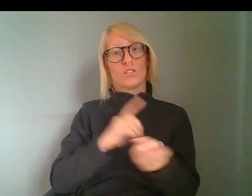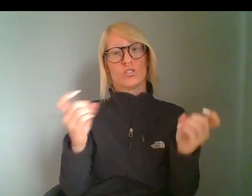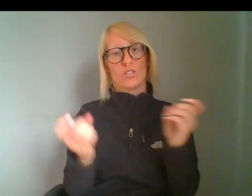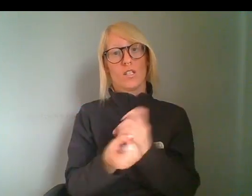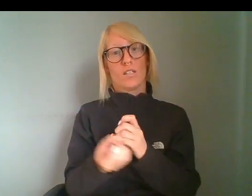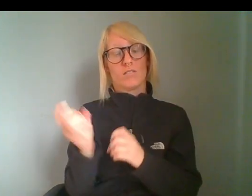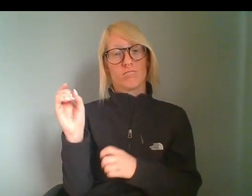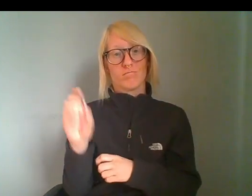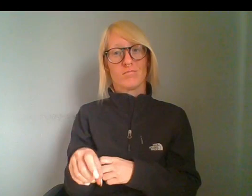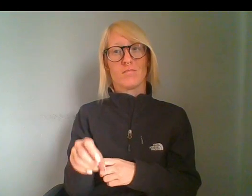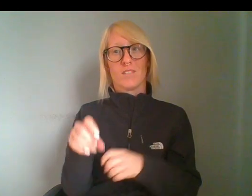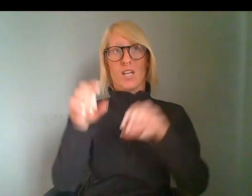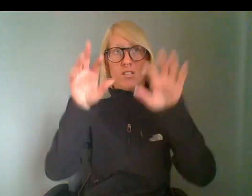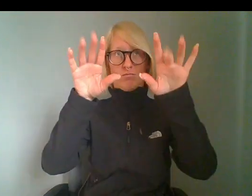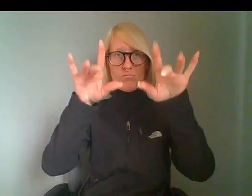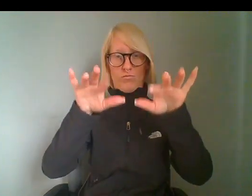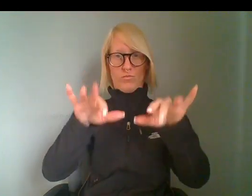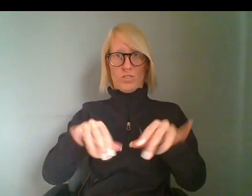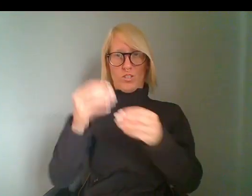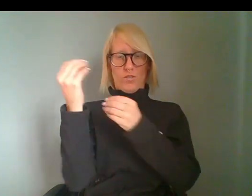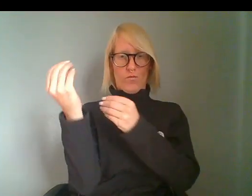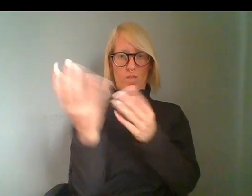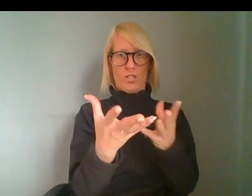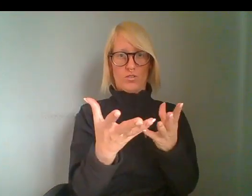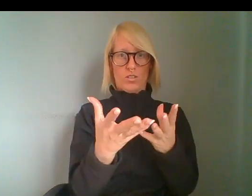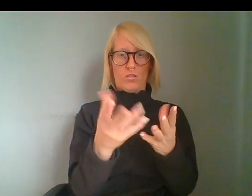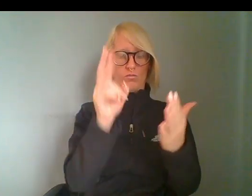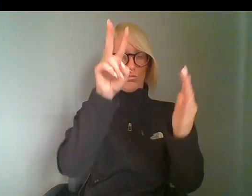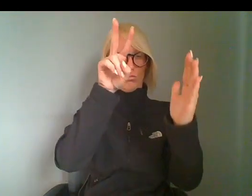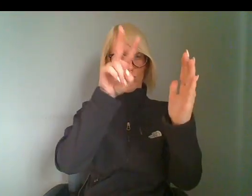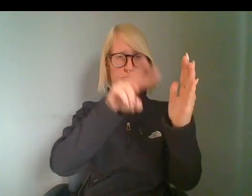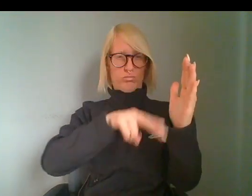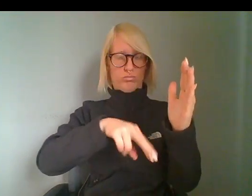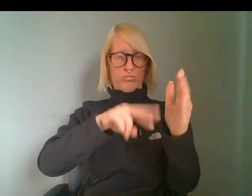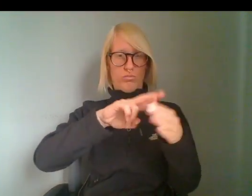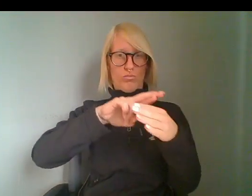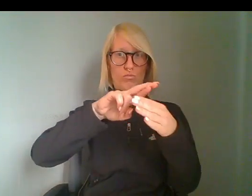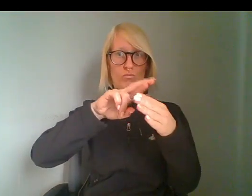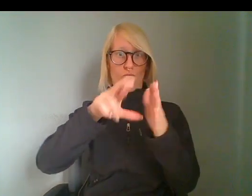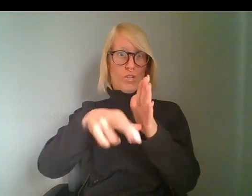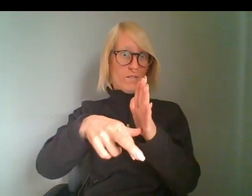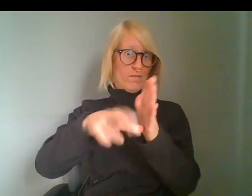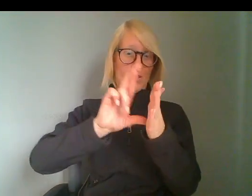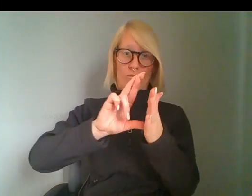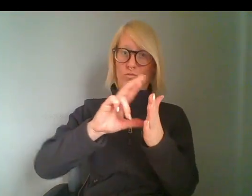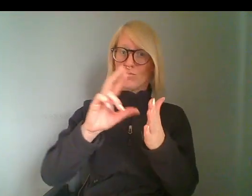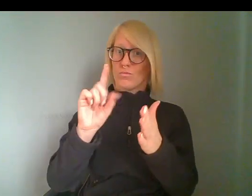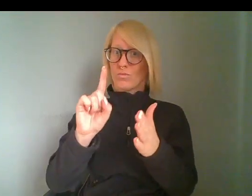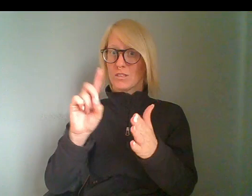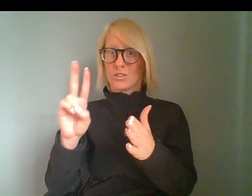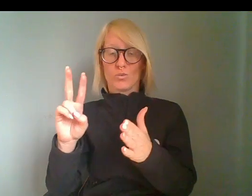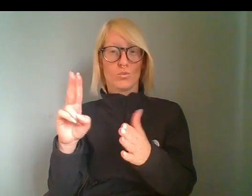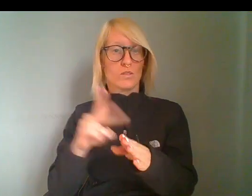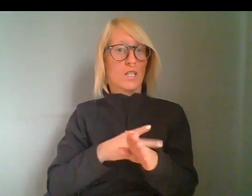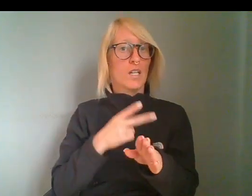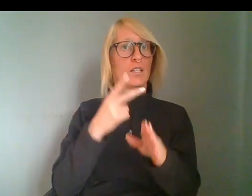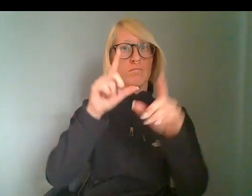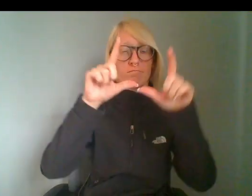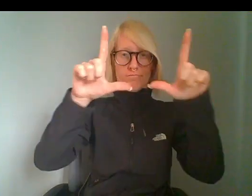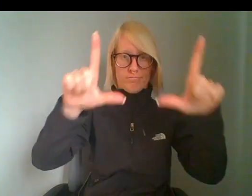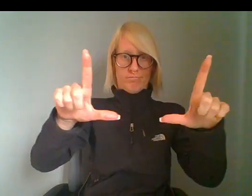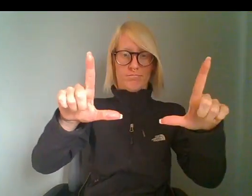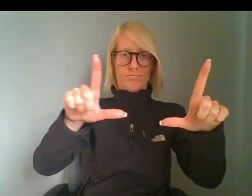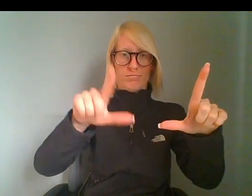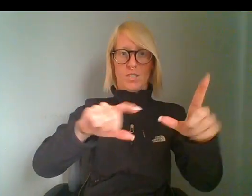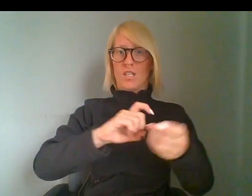your information, just look it over a couple times, because as of now, you can't change your page category in Facebook,